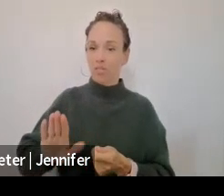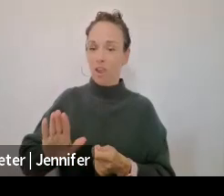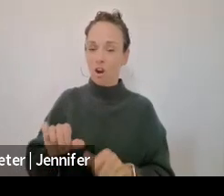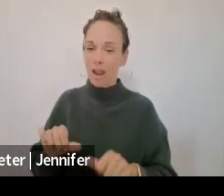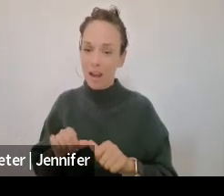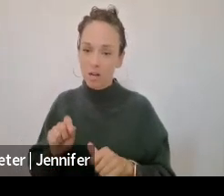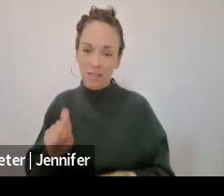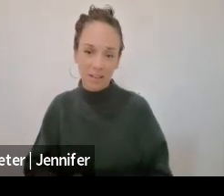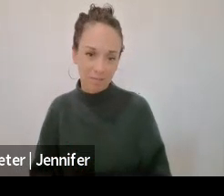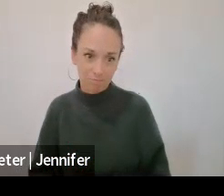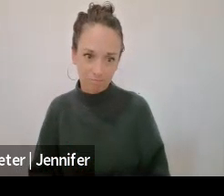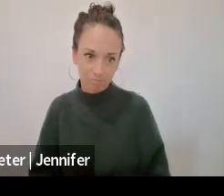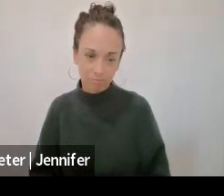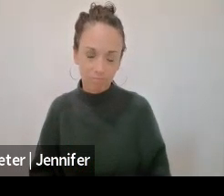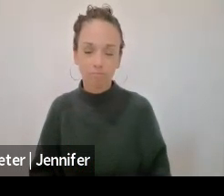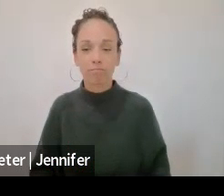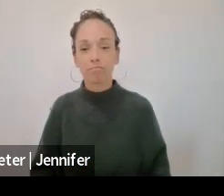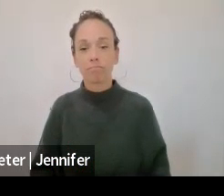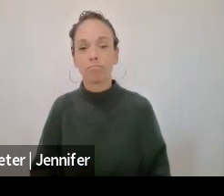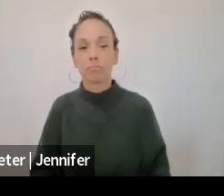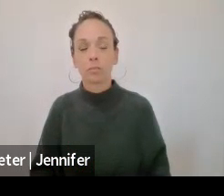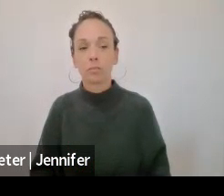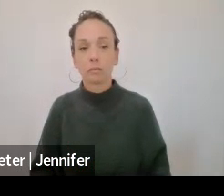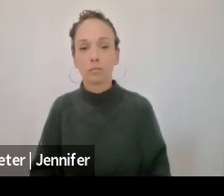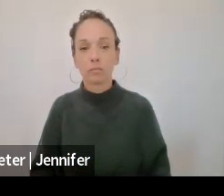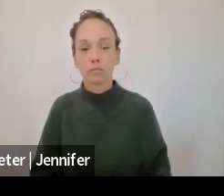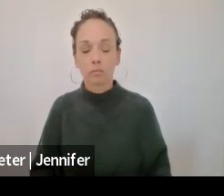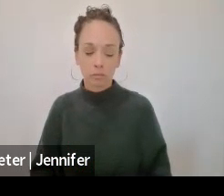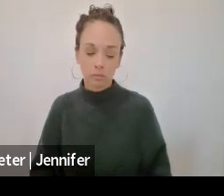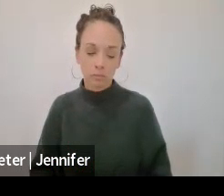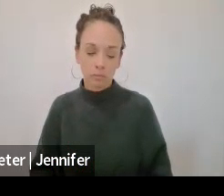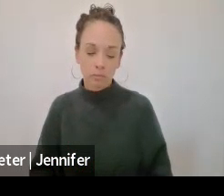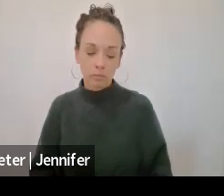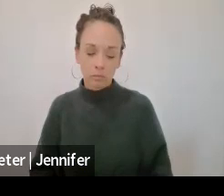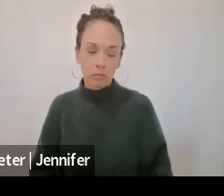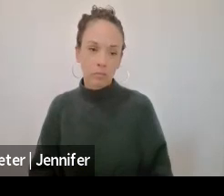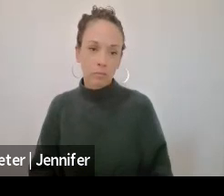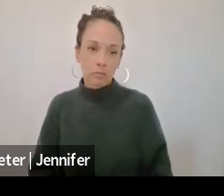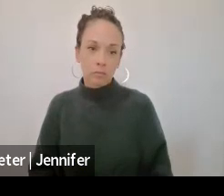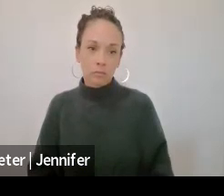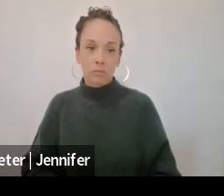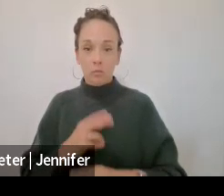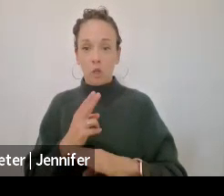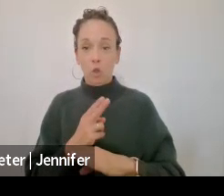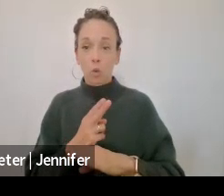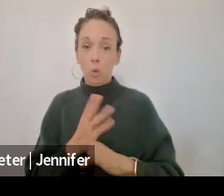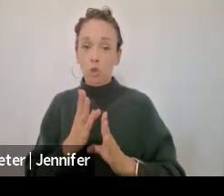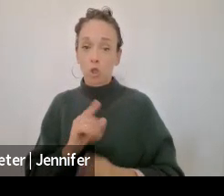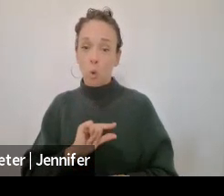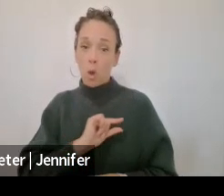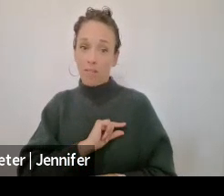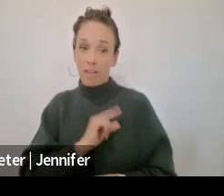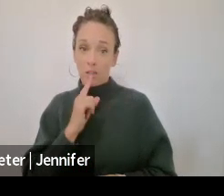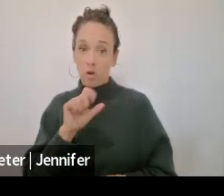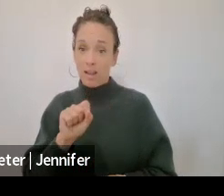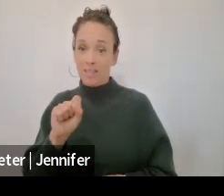areas of need for social emotional learning. The user qualification for the SSIS SEL is for teachers or